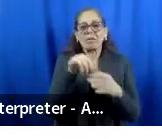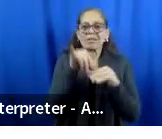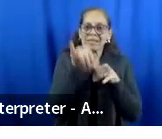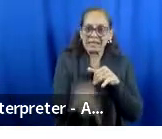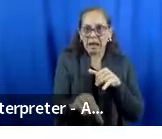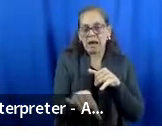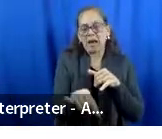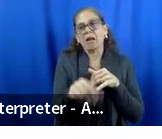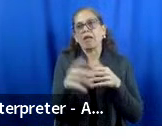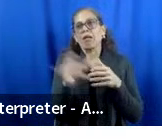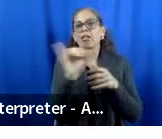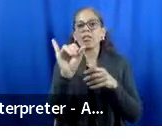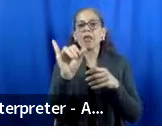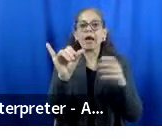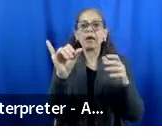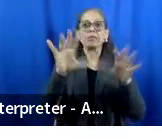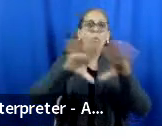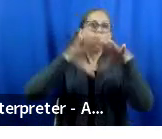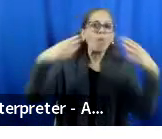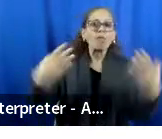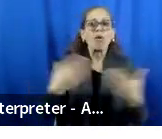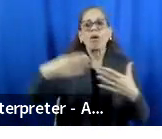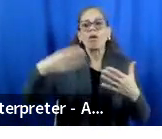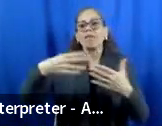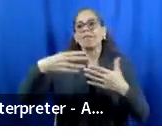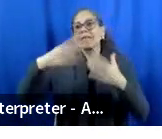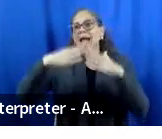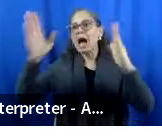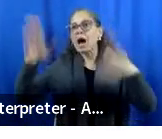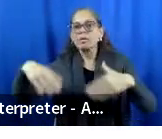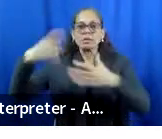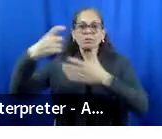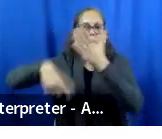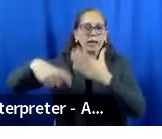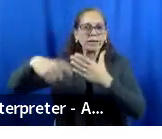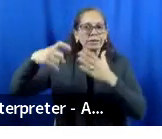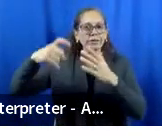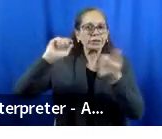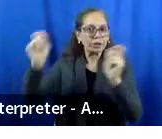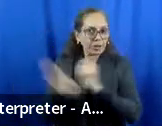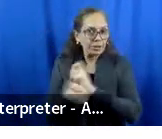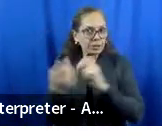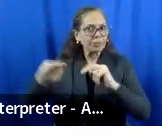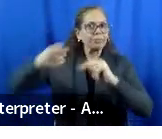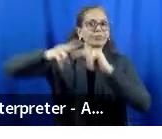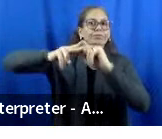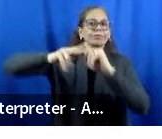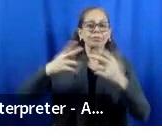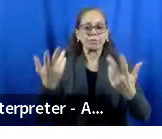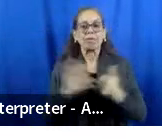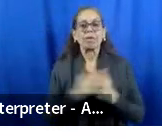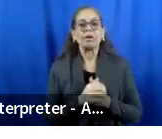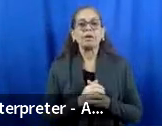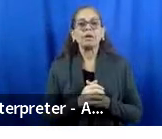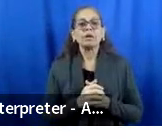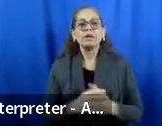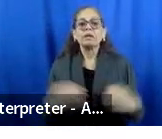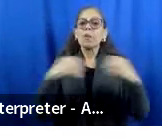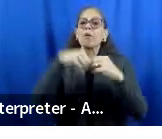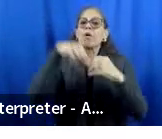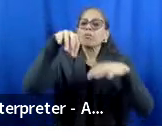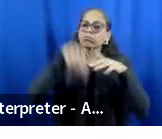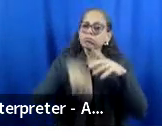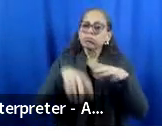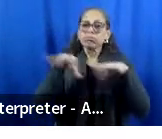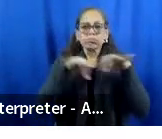home, like overall housing price changes. So I'm going to walk you through more detail about